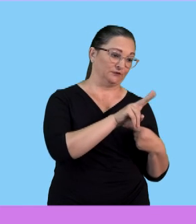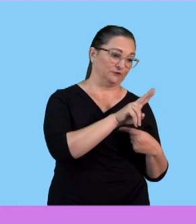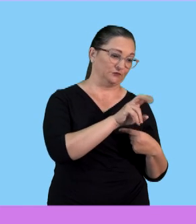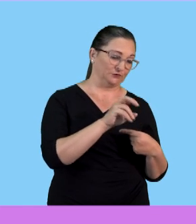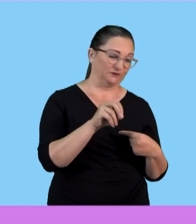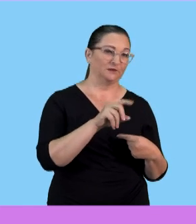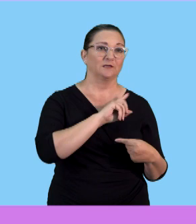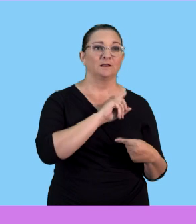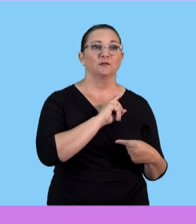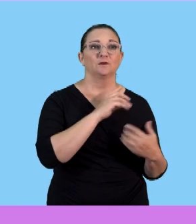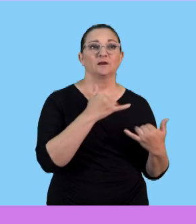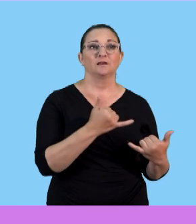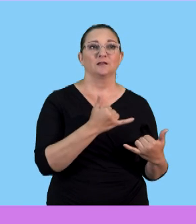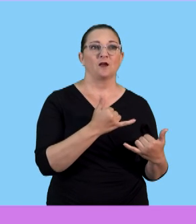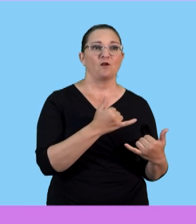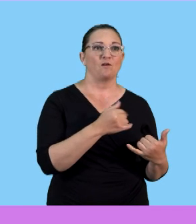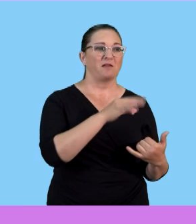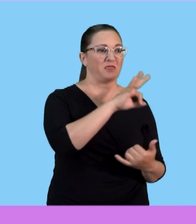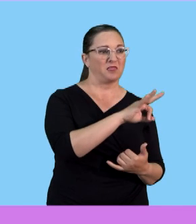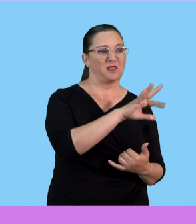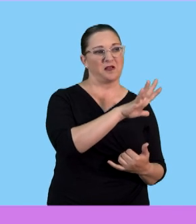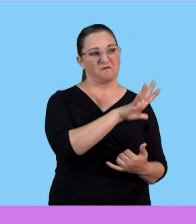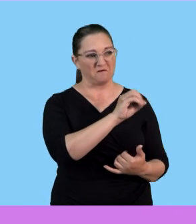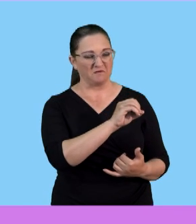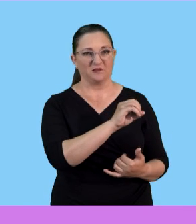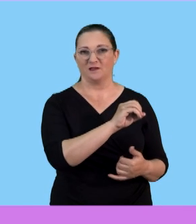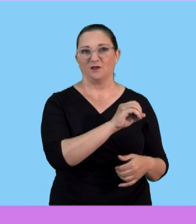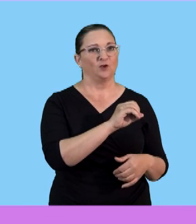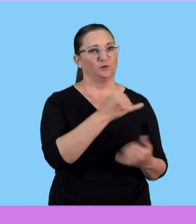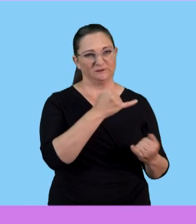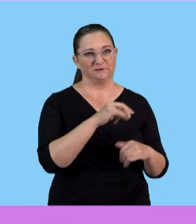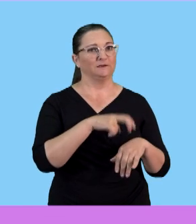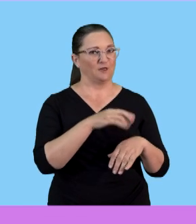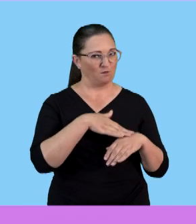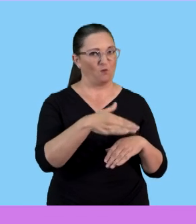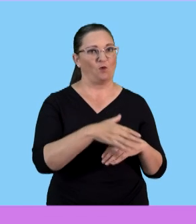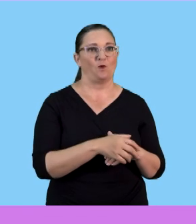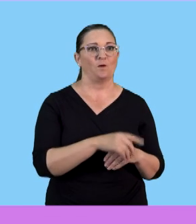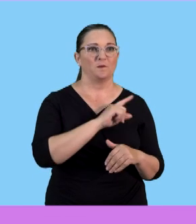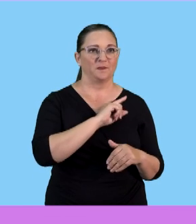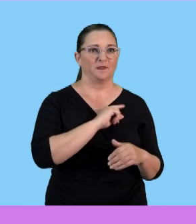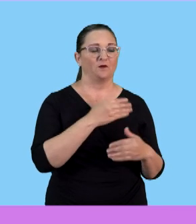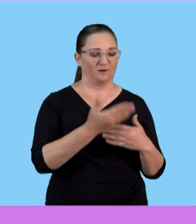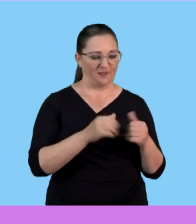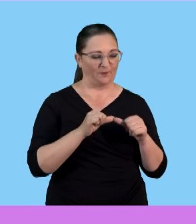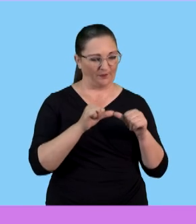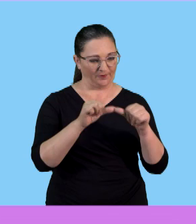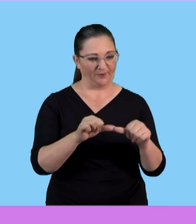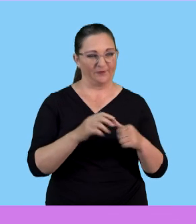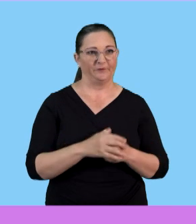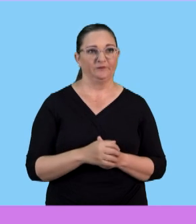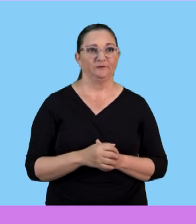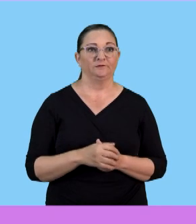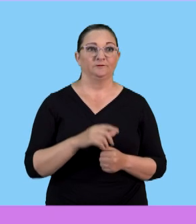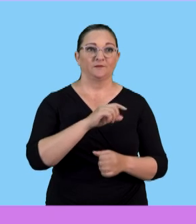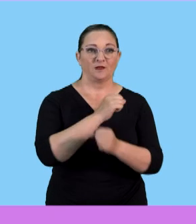200, it gives us 350. It means we have not yet reached to what we are looking for. So meaning we